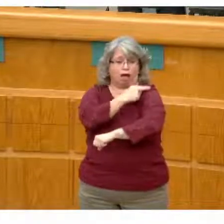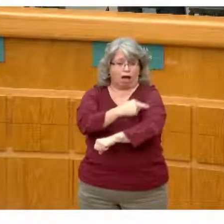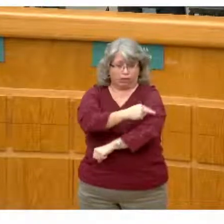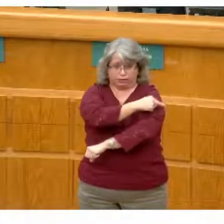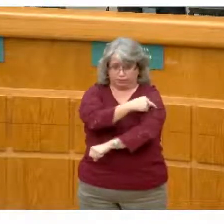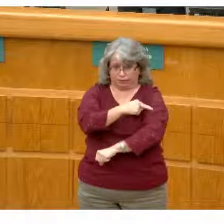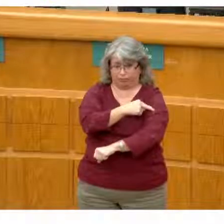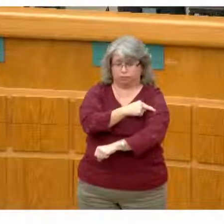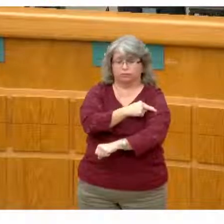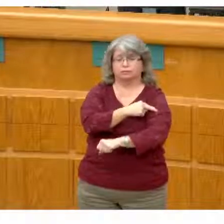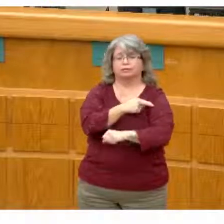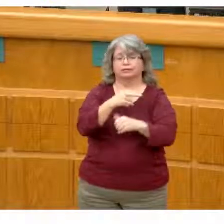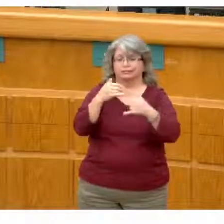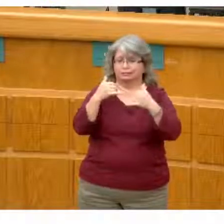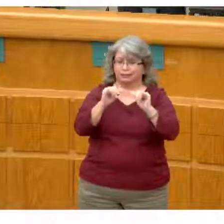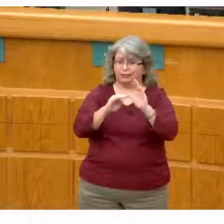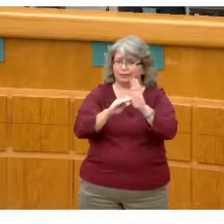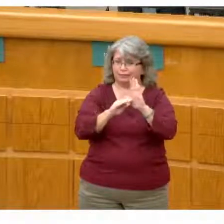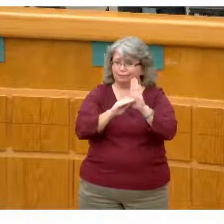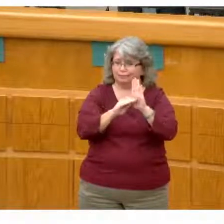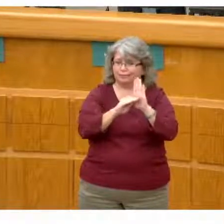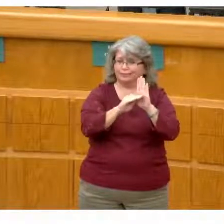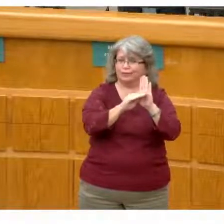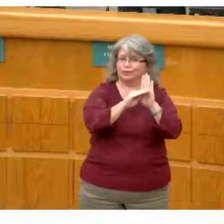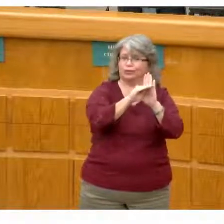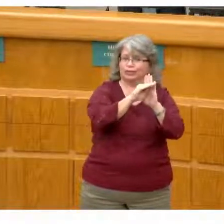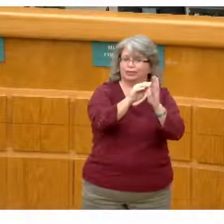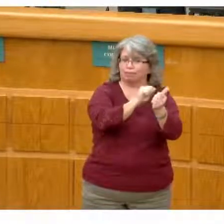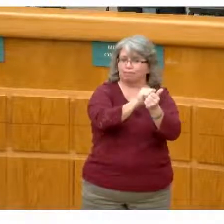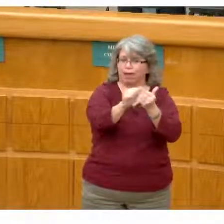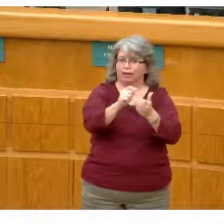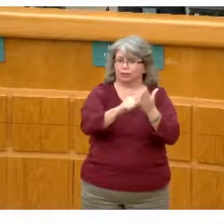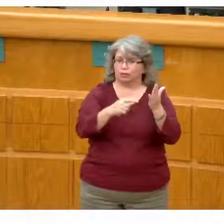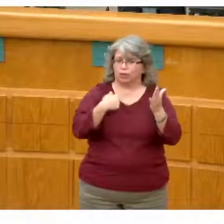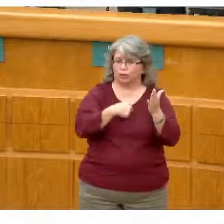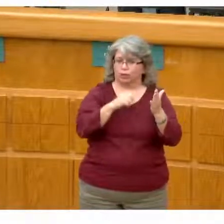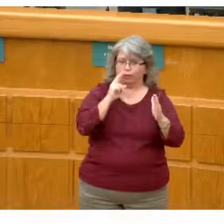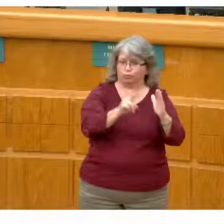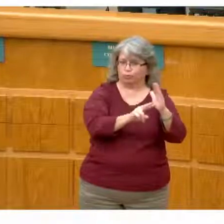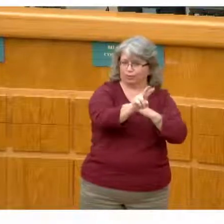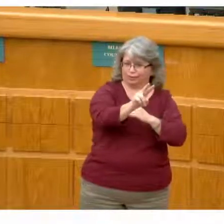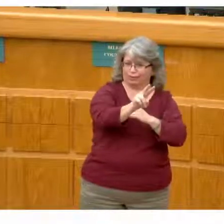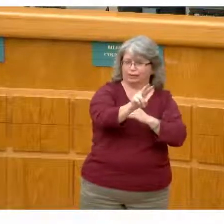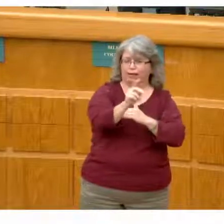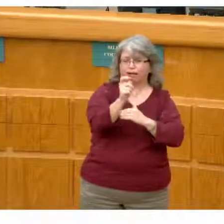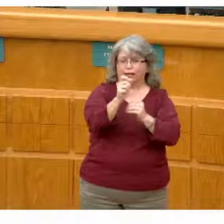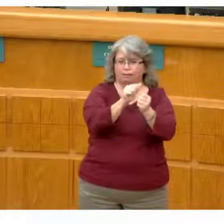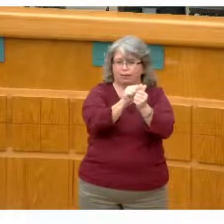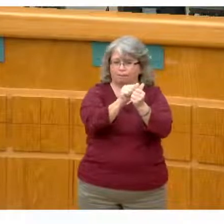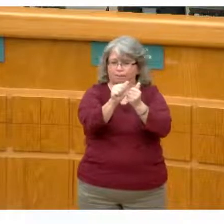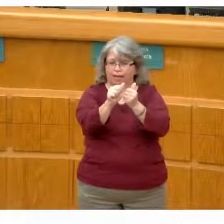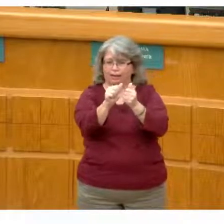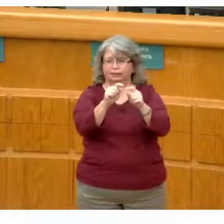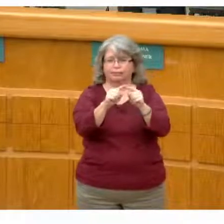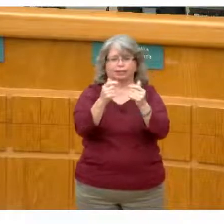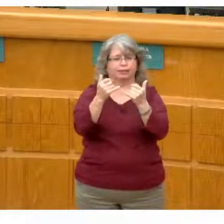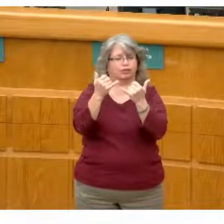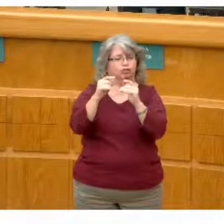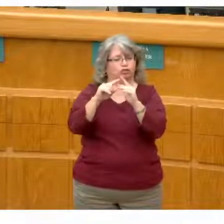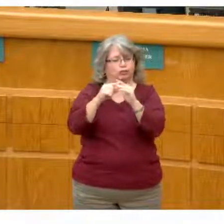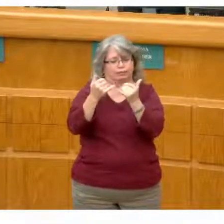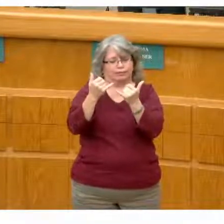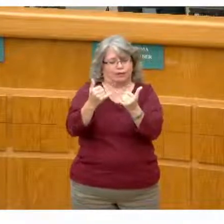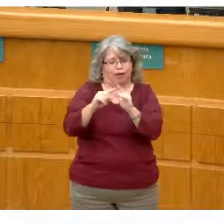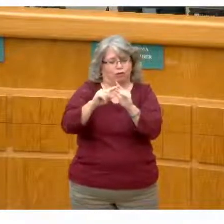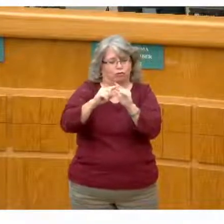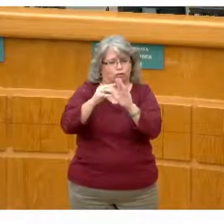have continued to increase past the time when we projected that was going to occur. It's a little bit past there, but they are now just starting to